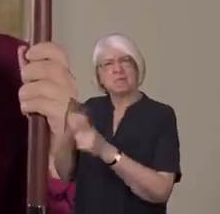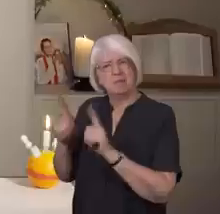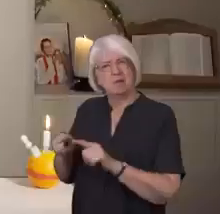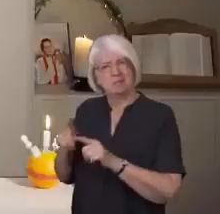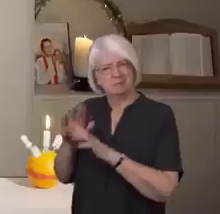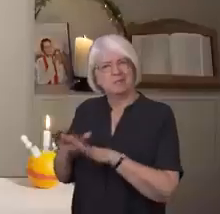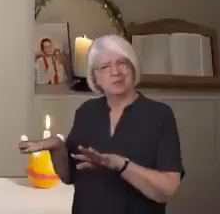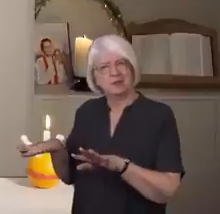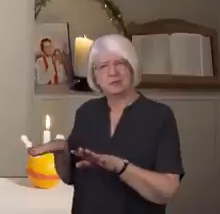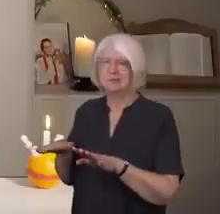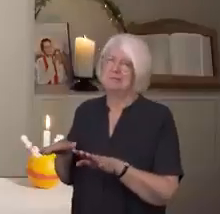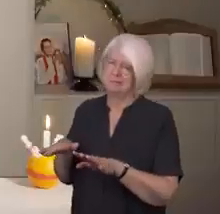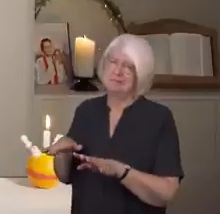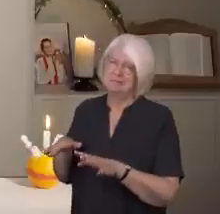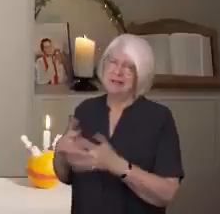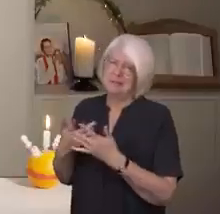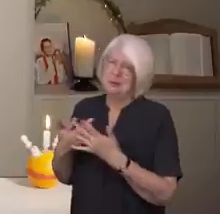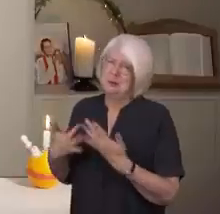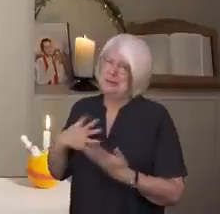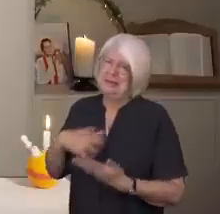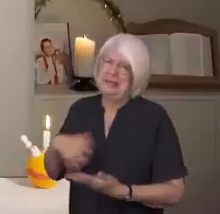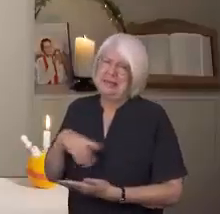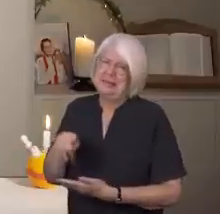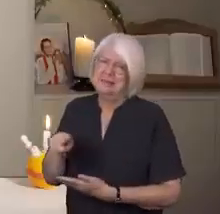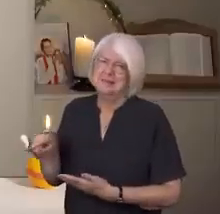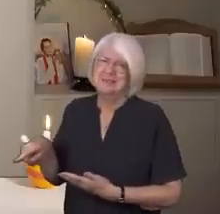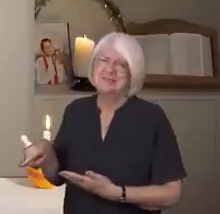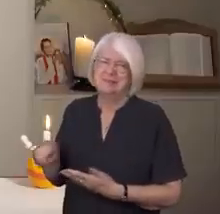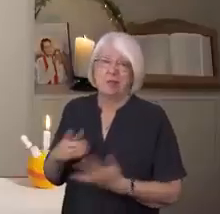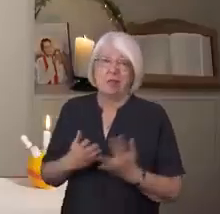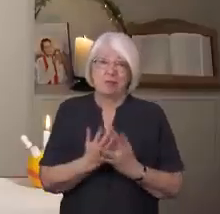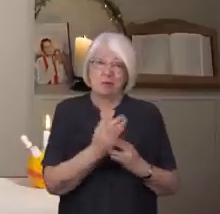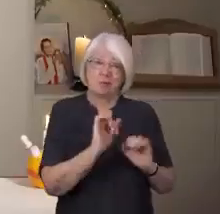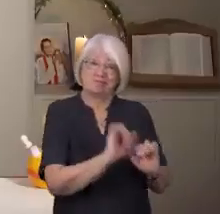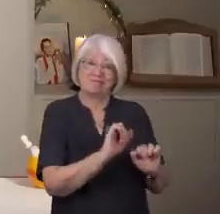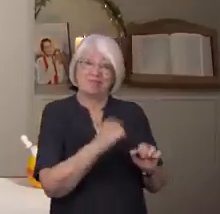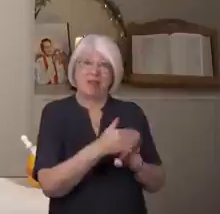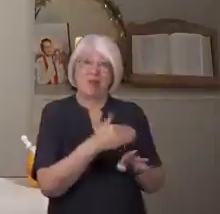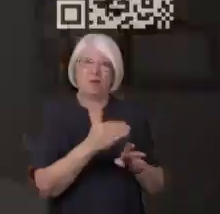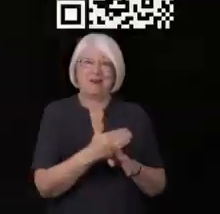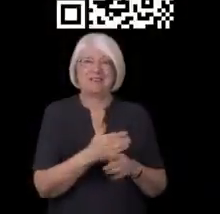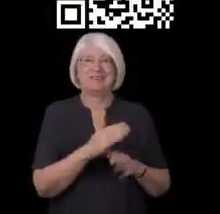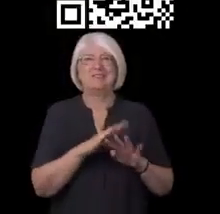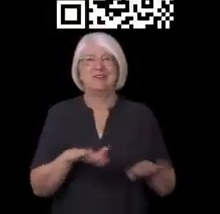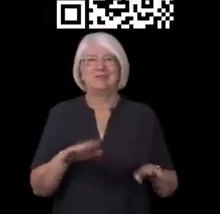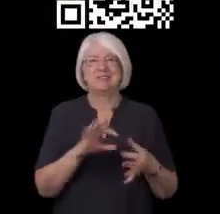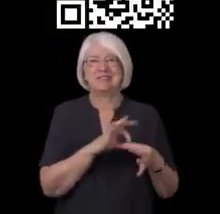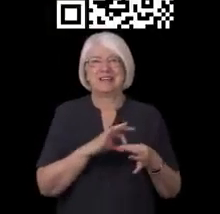children who are most in need through the work of the Children's Society. Thank you.